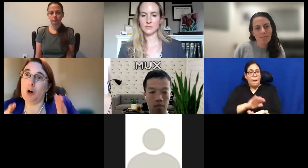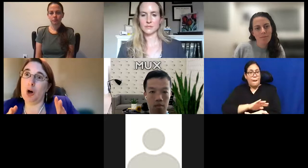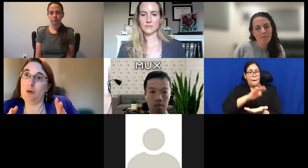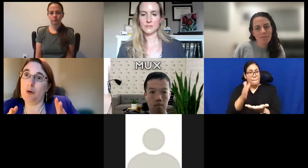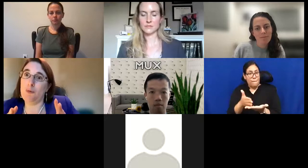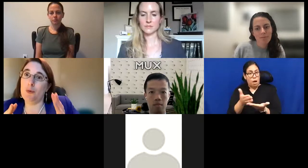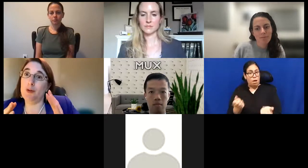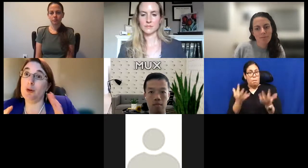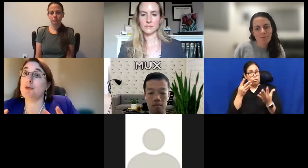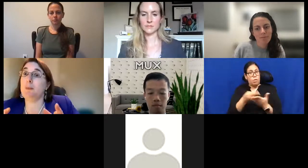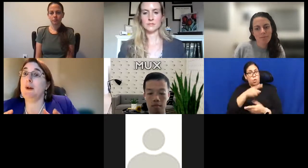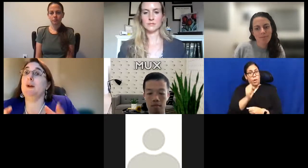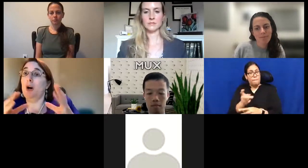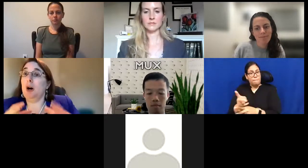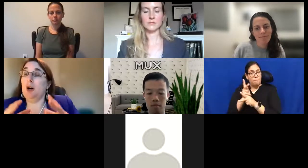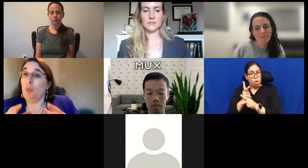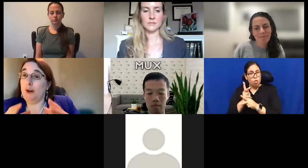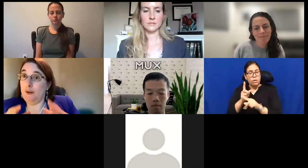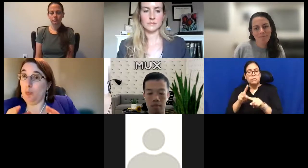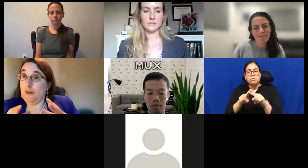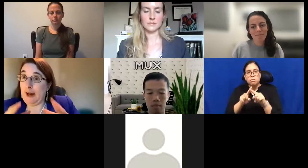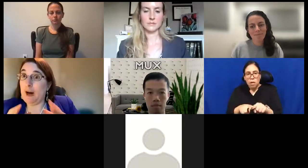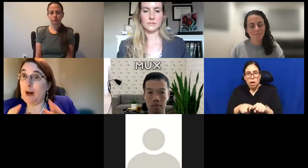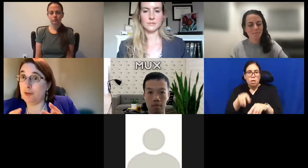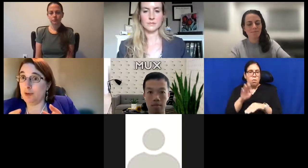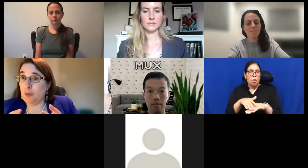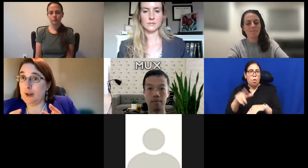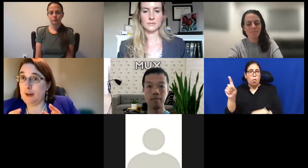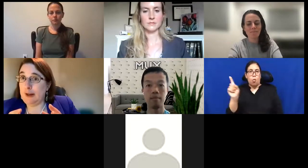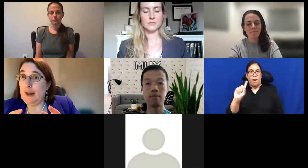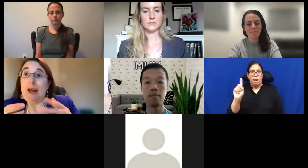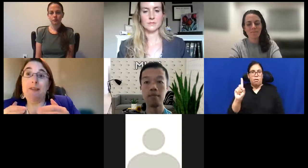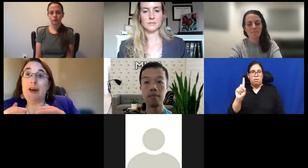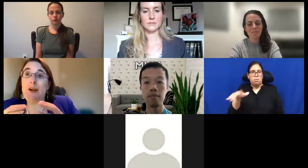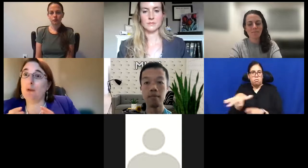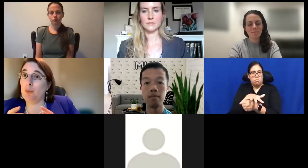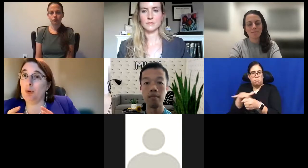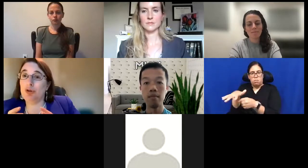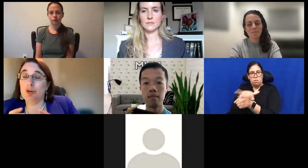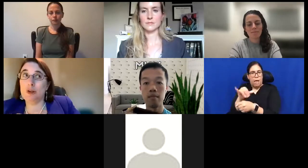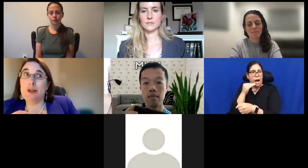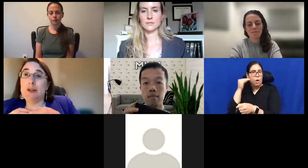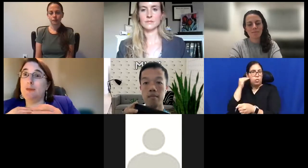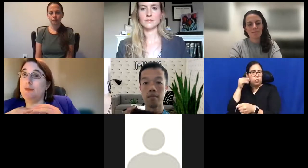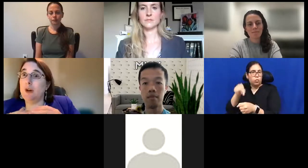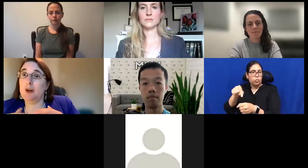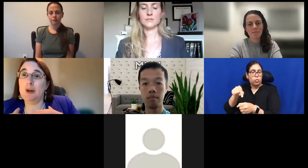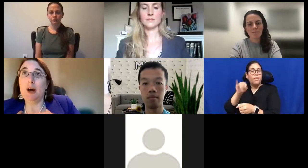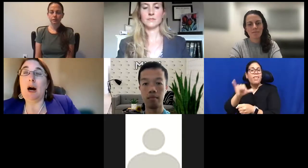can borrow is also depending on where the house is located at. And that, unfortunately,